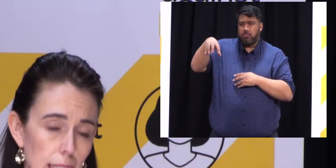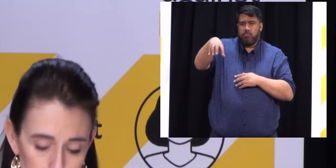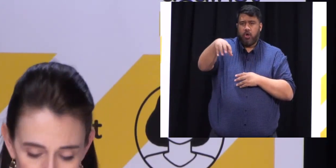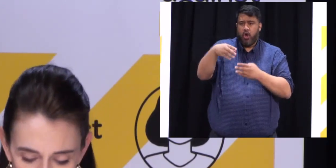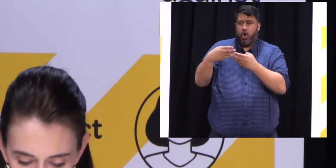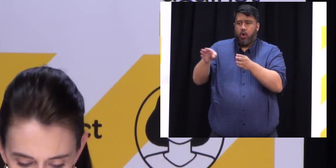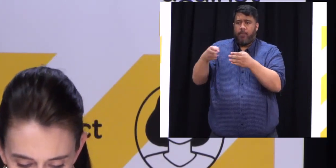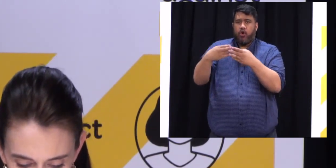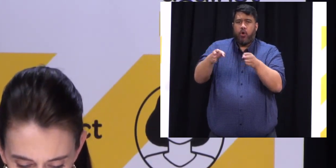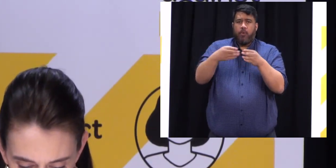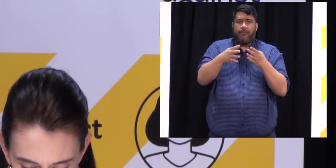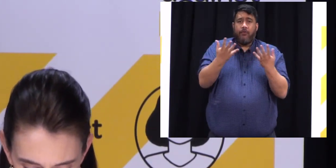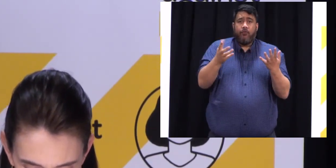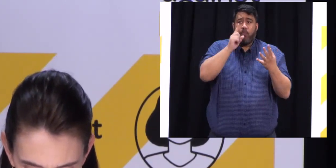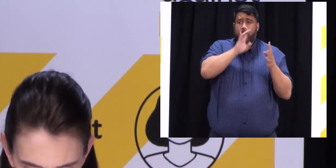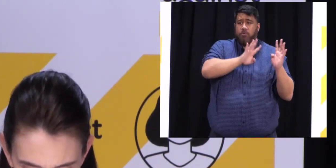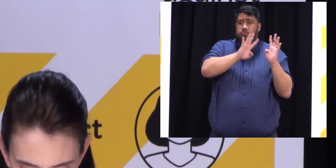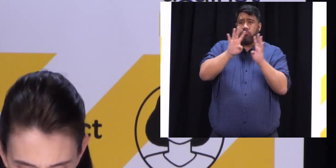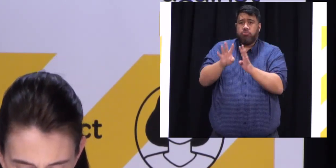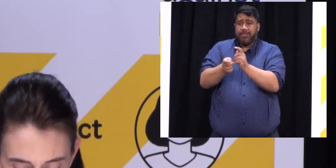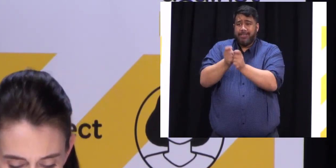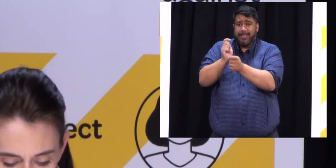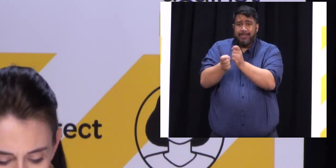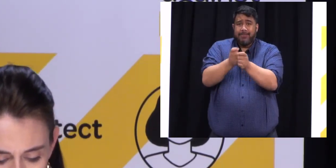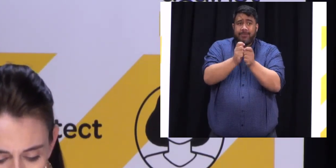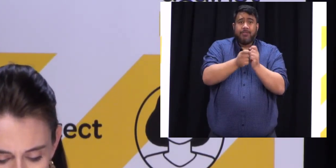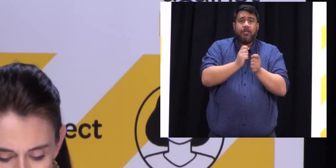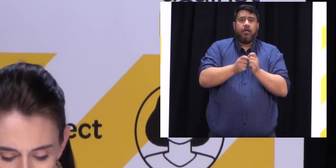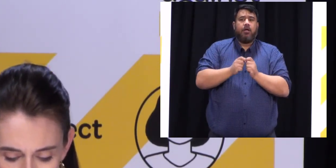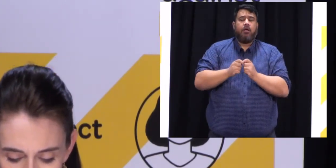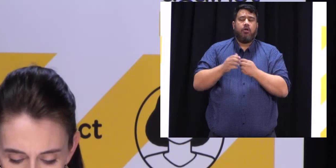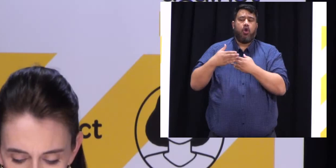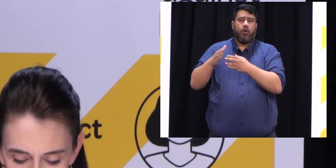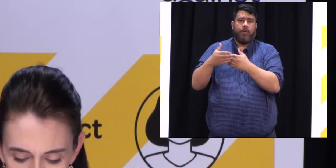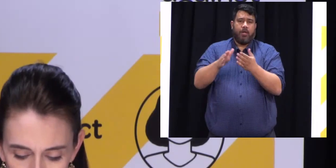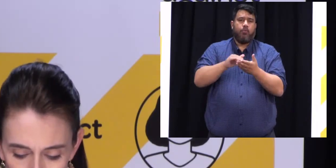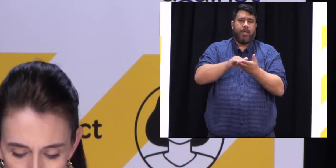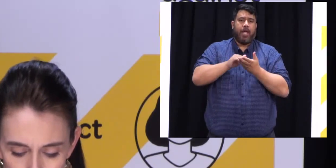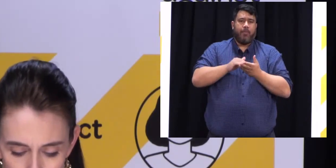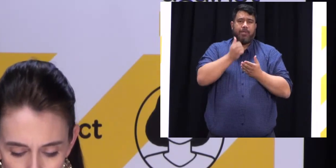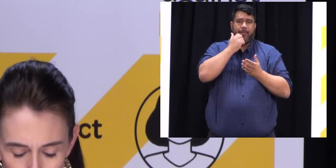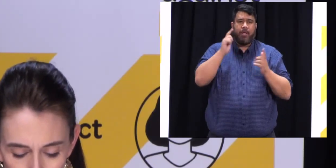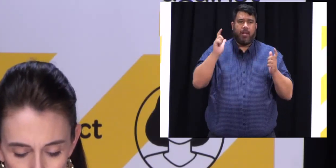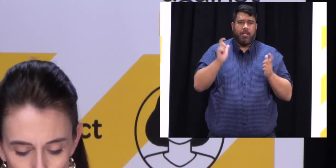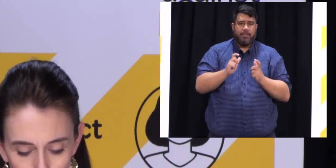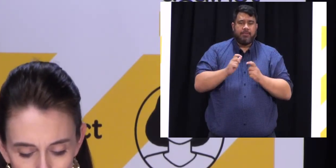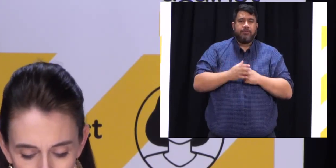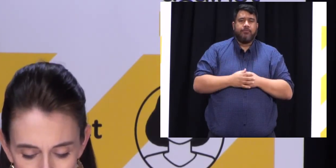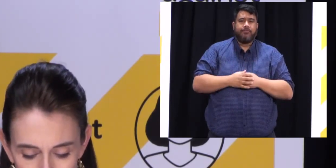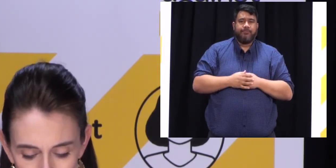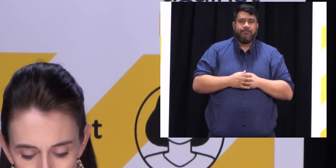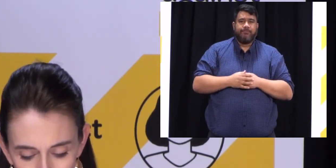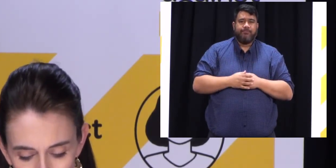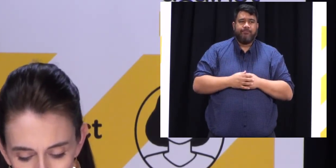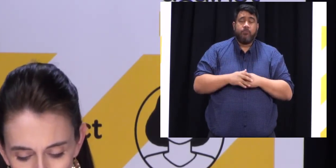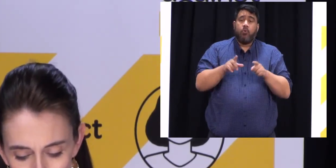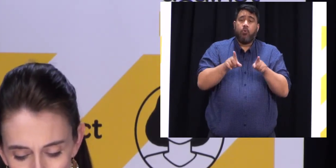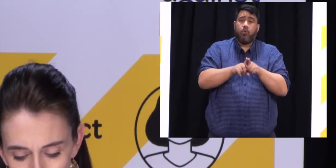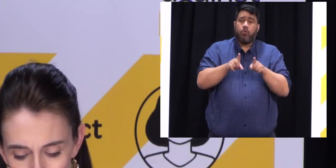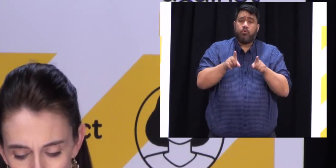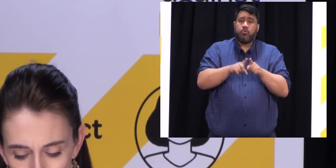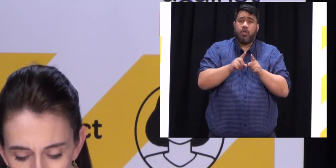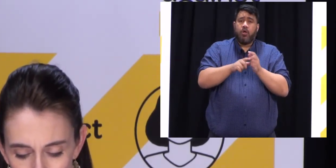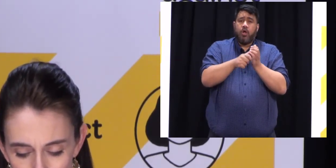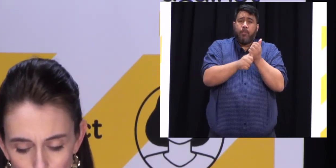are starting to come down. We've also undertaken extensive wastewater testing, which to date has returned